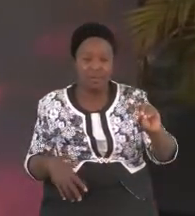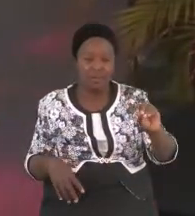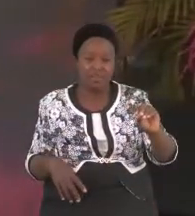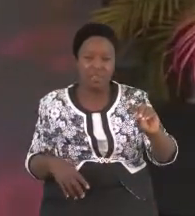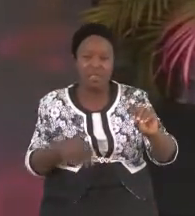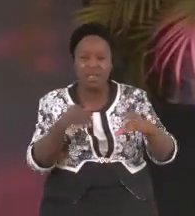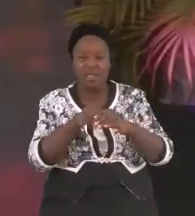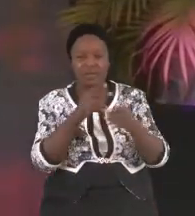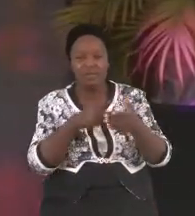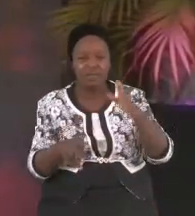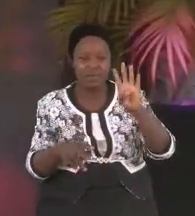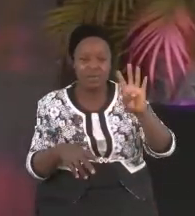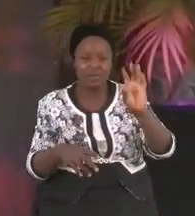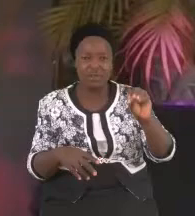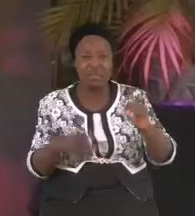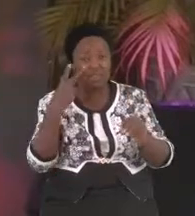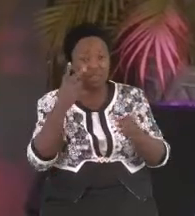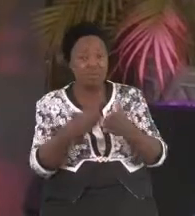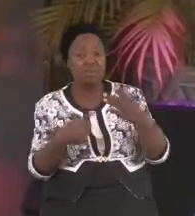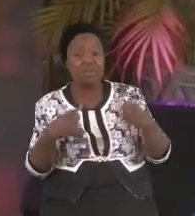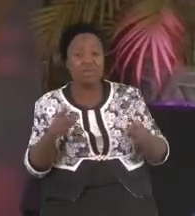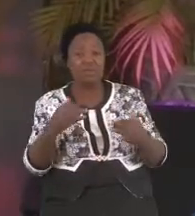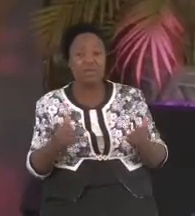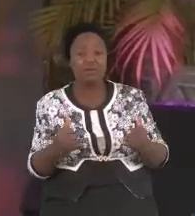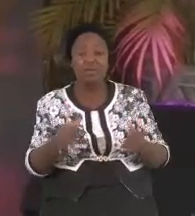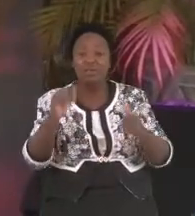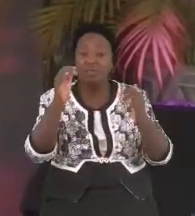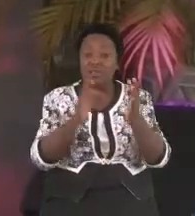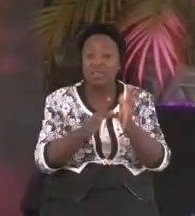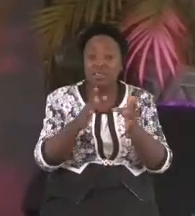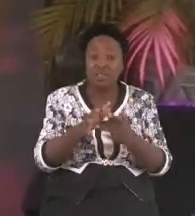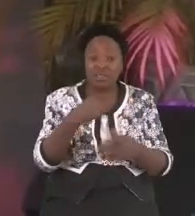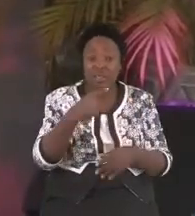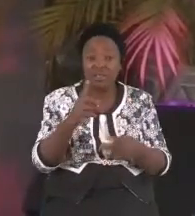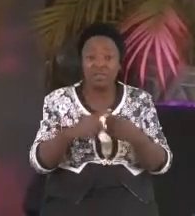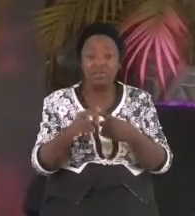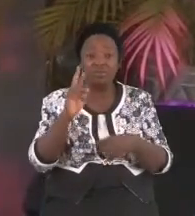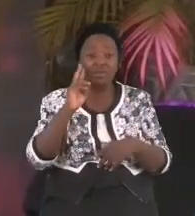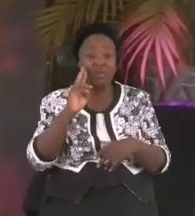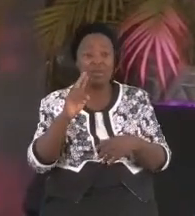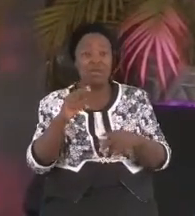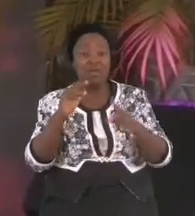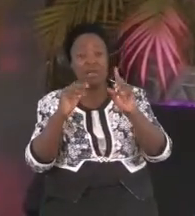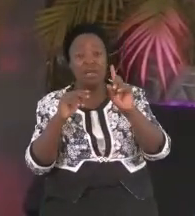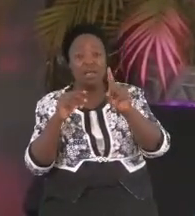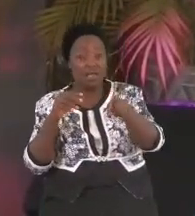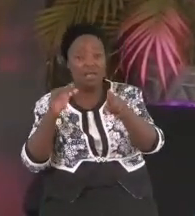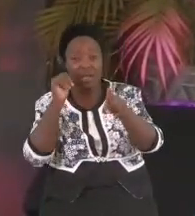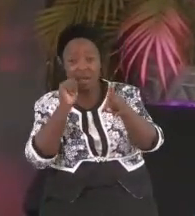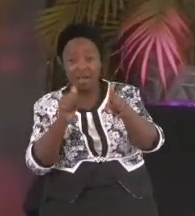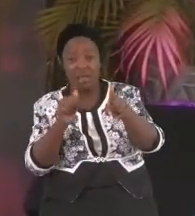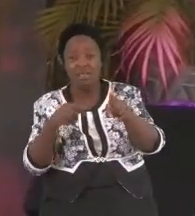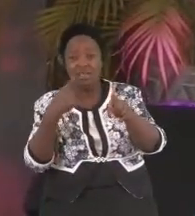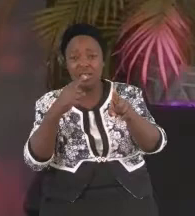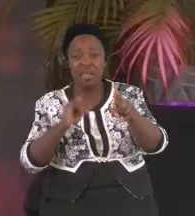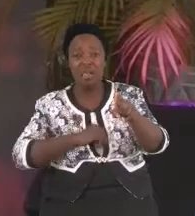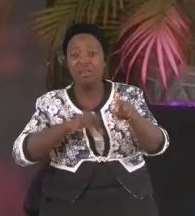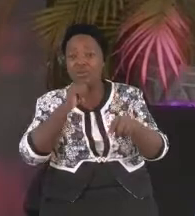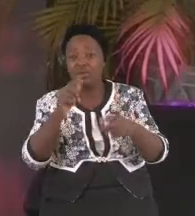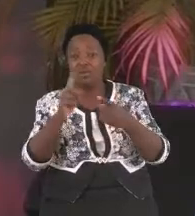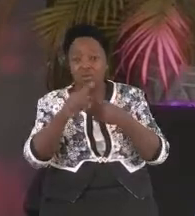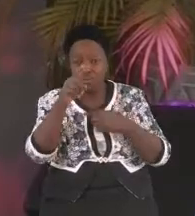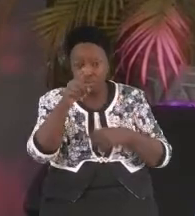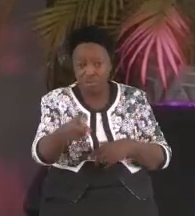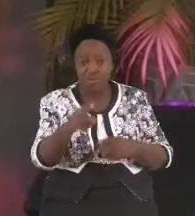in verse 40, look at what happened now. Jesus says unto her, said I not unto thee, that if